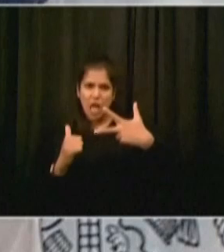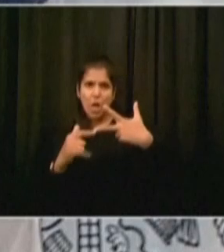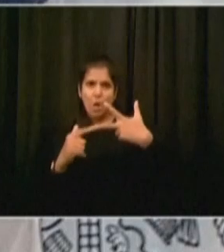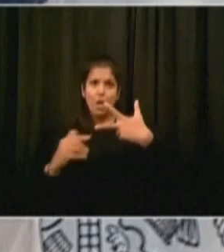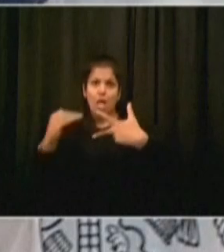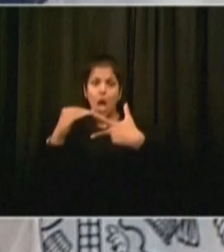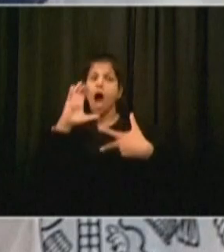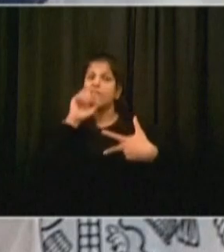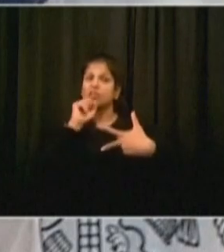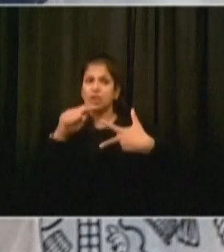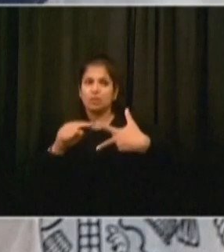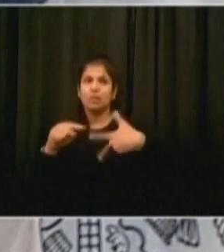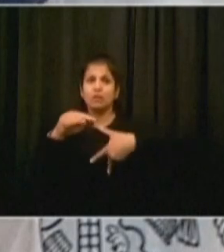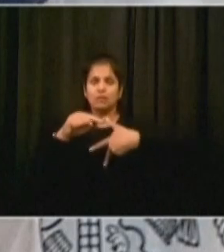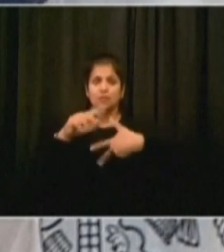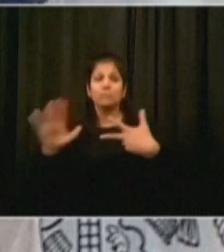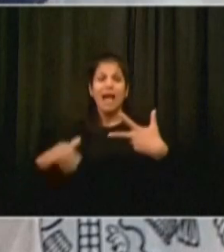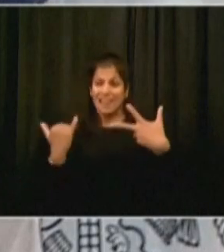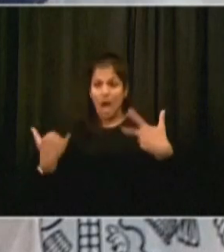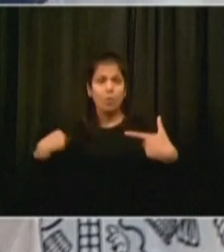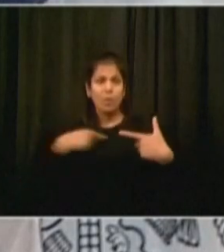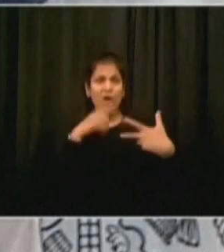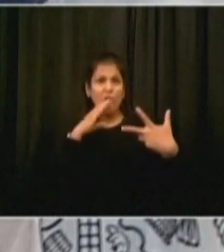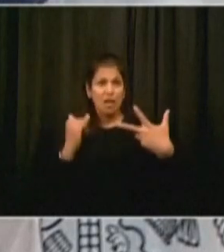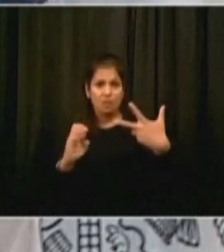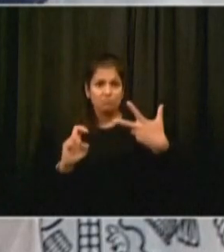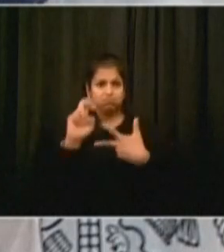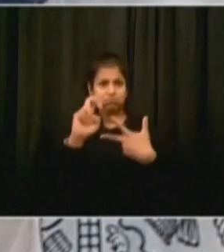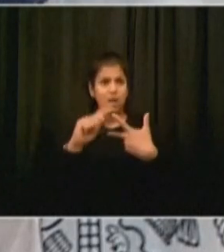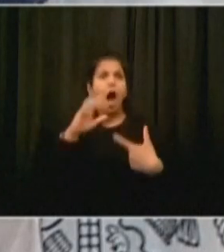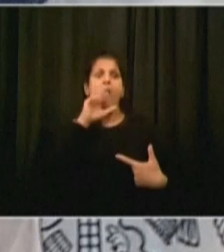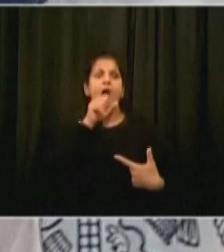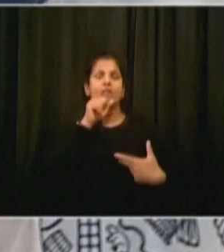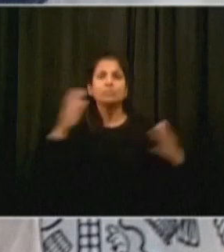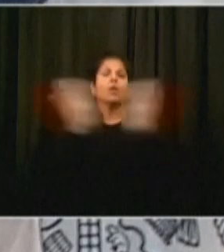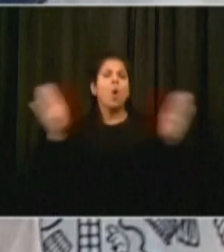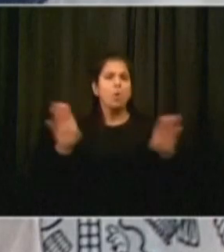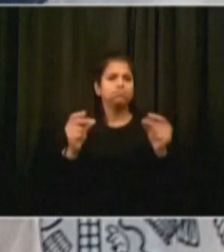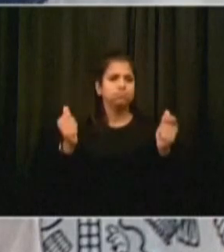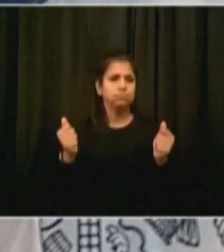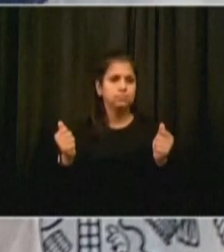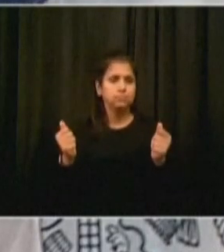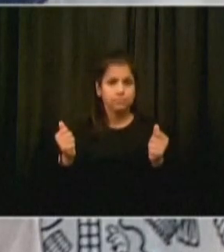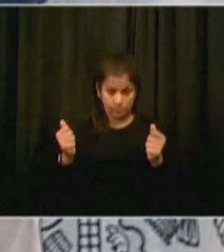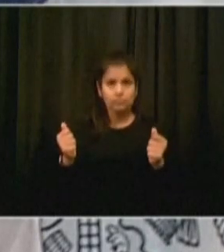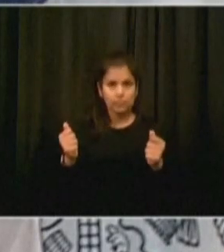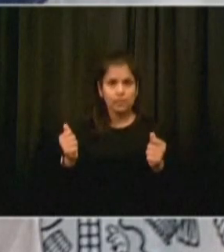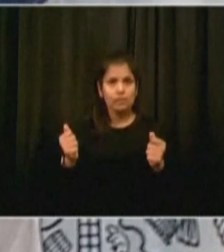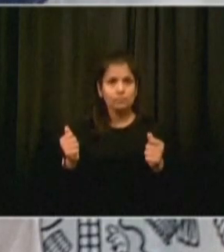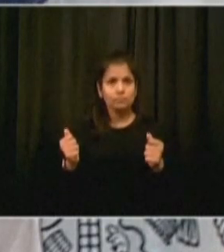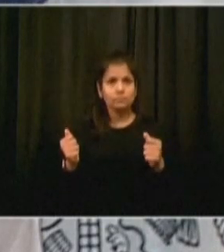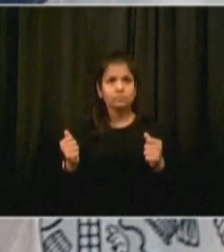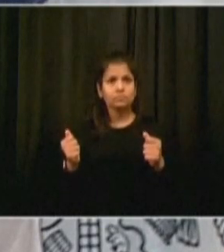that indoor dining was going to be closed or gyms were going to be closed, I'm sorry to tell you that for the sake of those business owners and everyone who loves those gyms